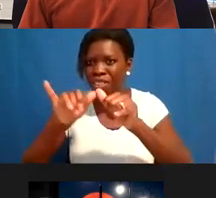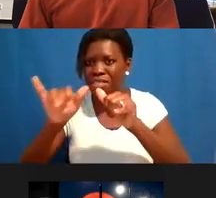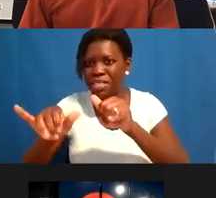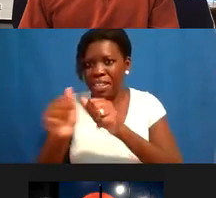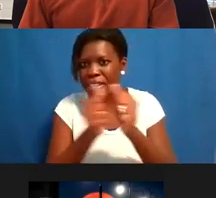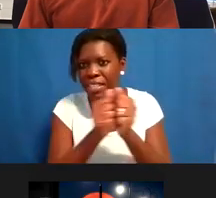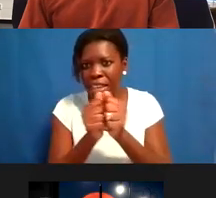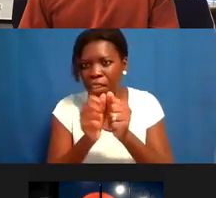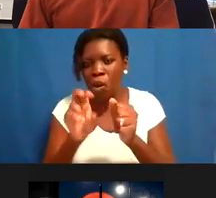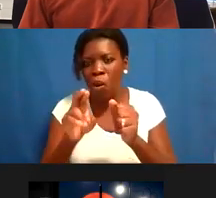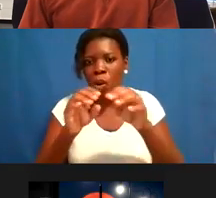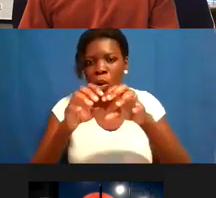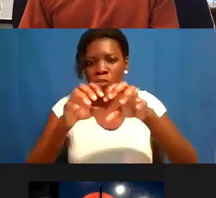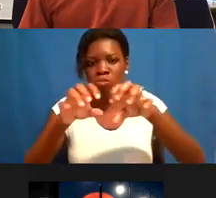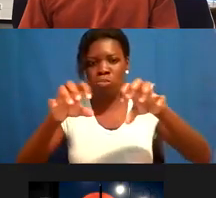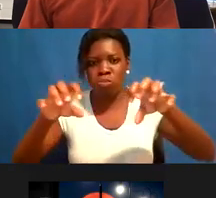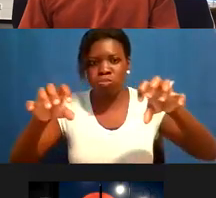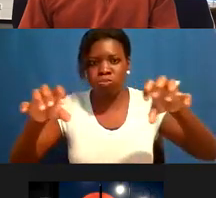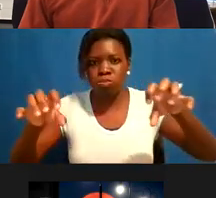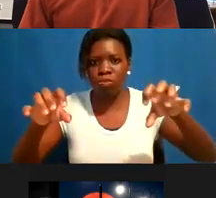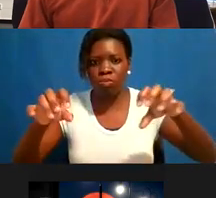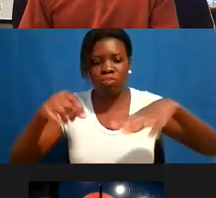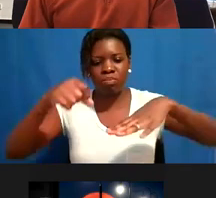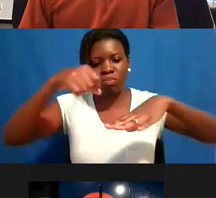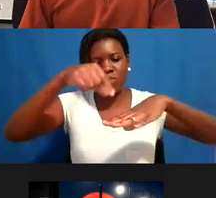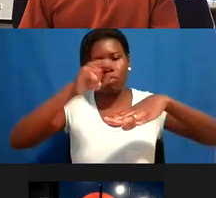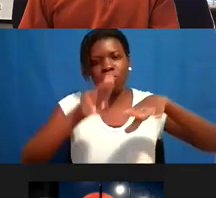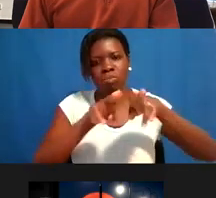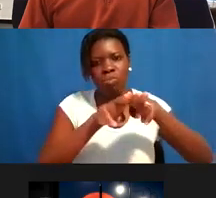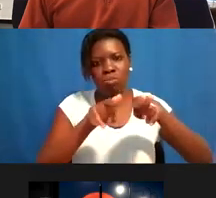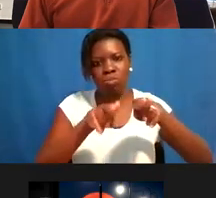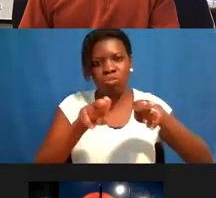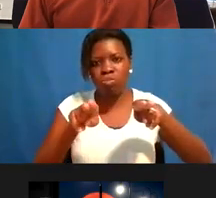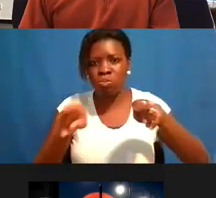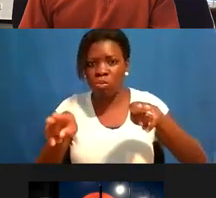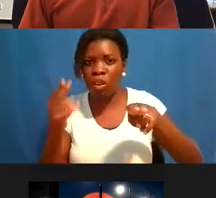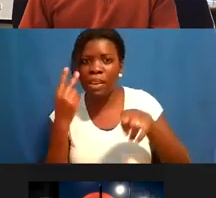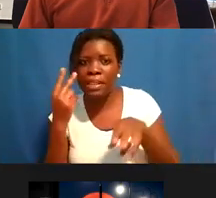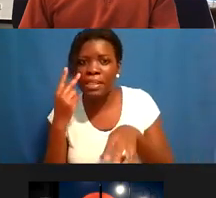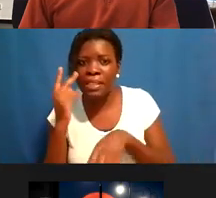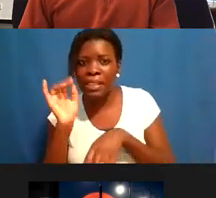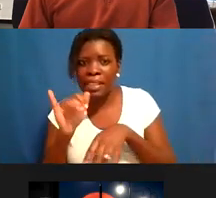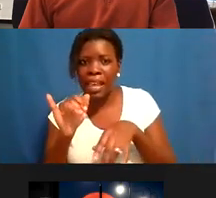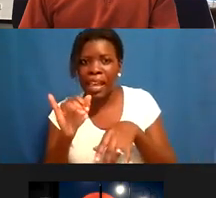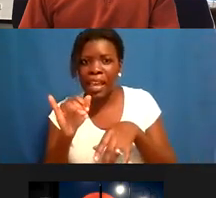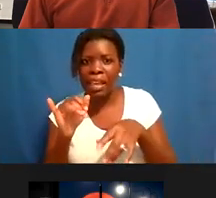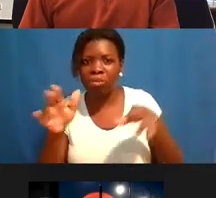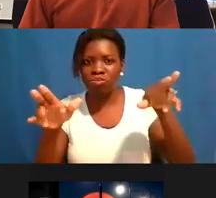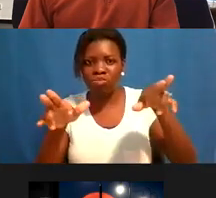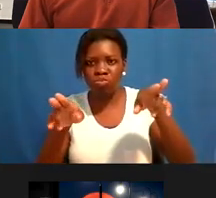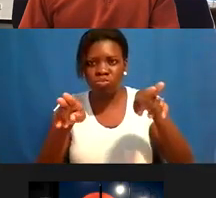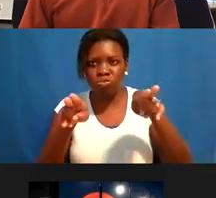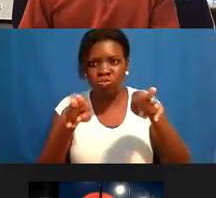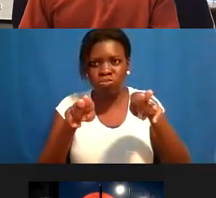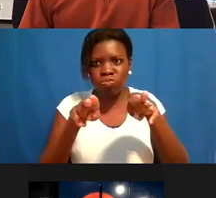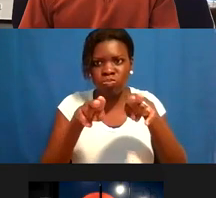paper clips next to each other. And what you're in fact seeing is that they actually come together, right? Just